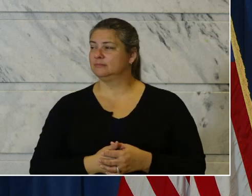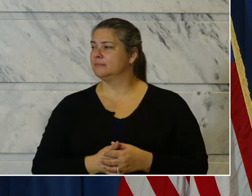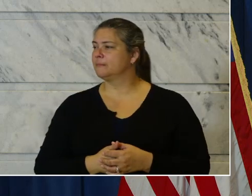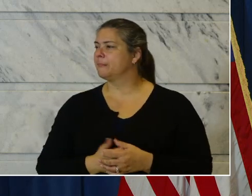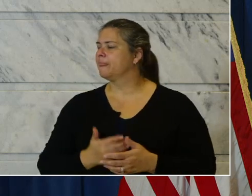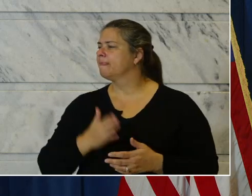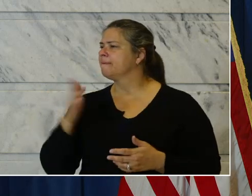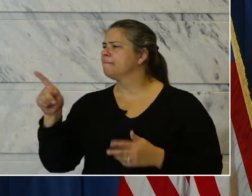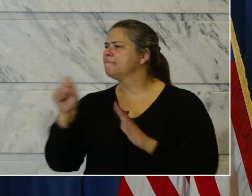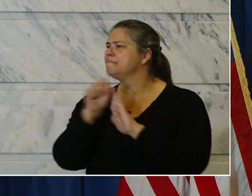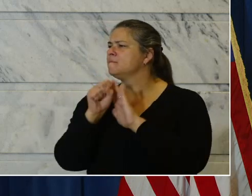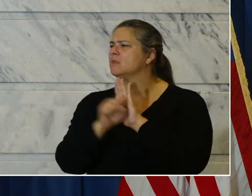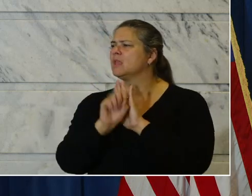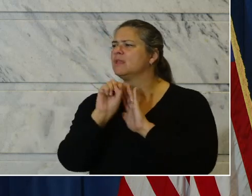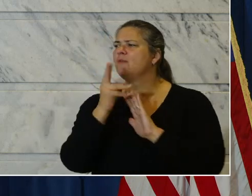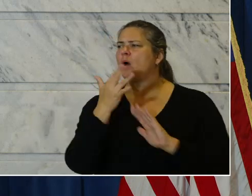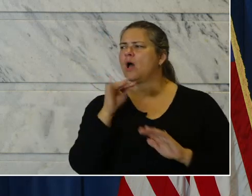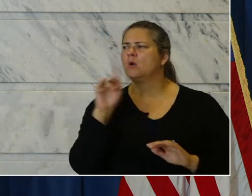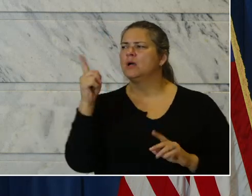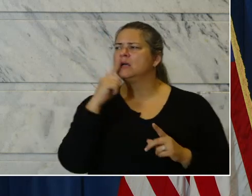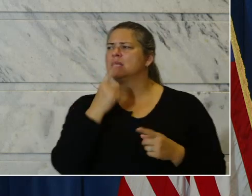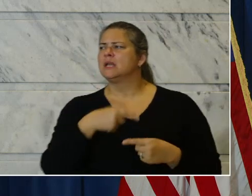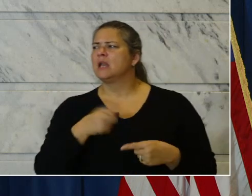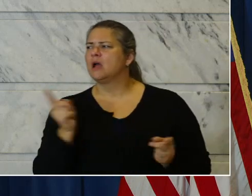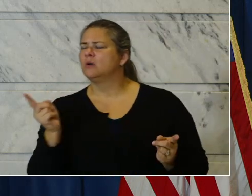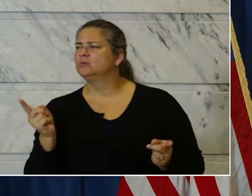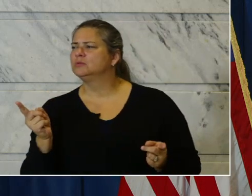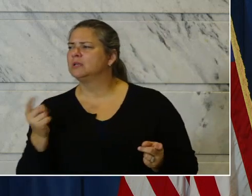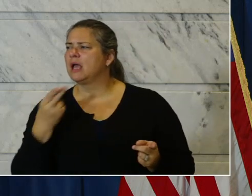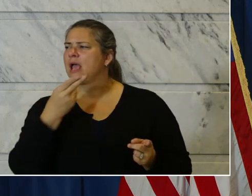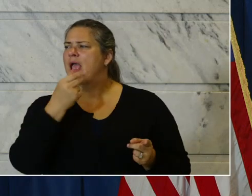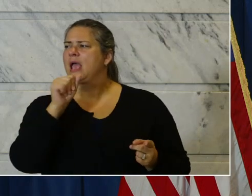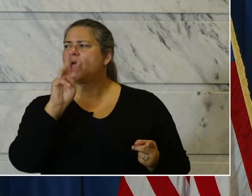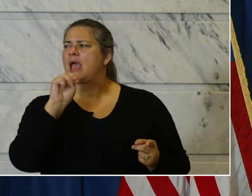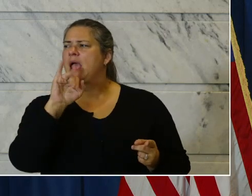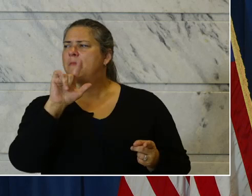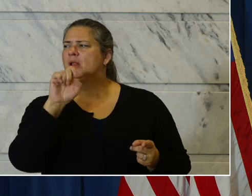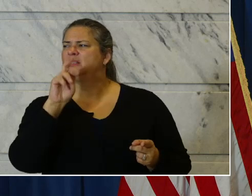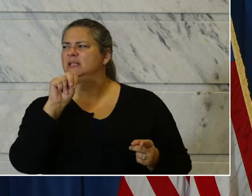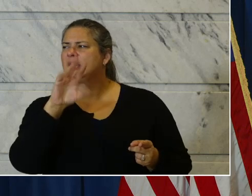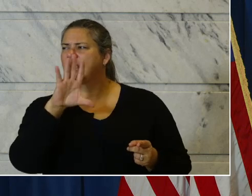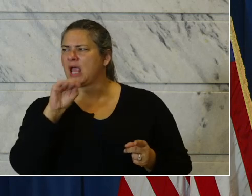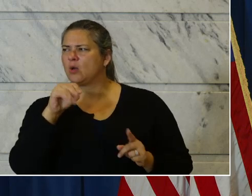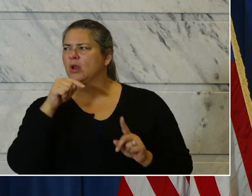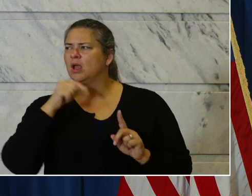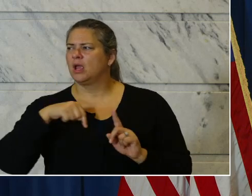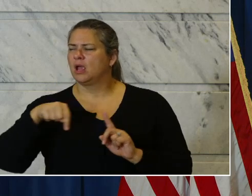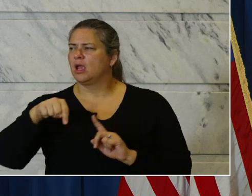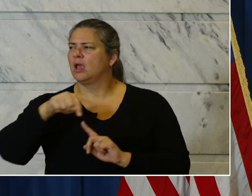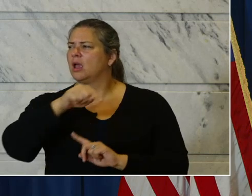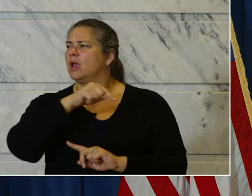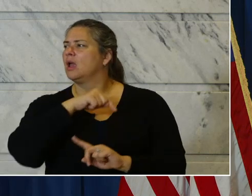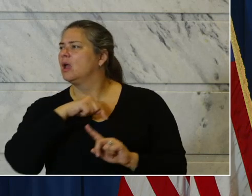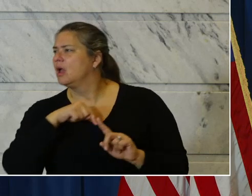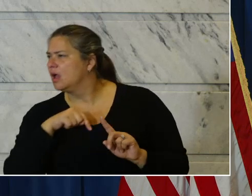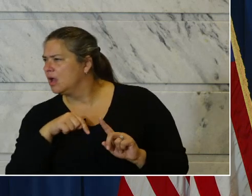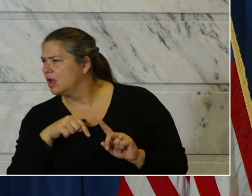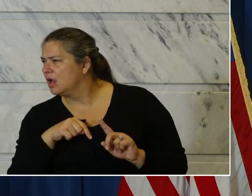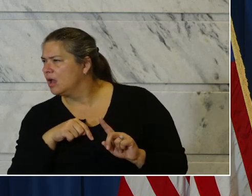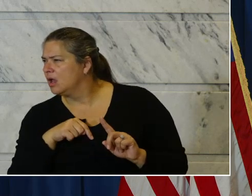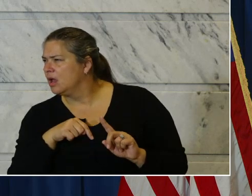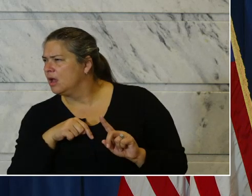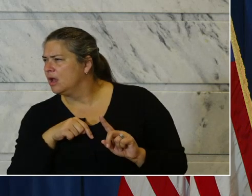The state of Ohio announced today that Hamilton County, along with 2 neighboring counties, had gone into the red zone because they're seeing a